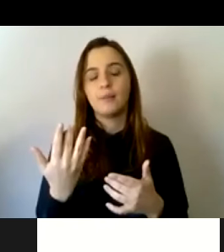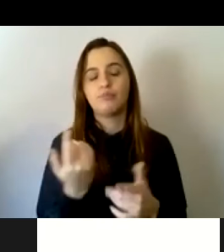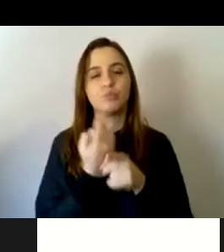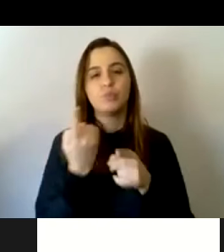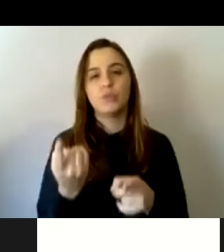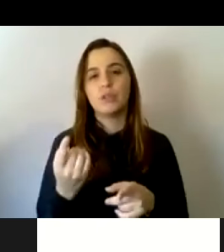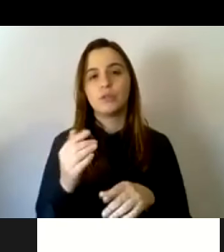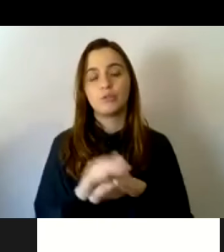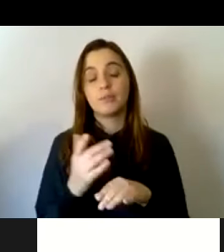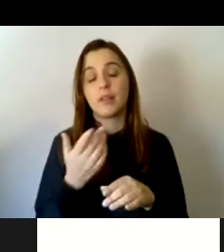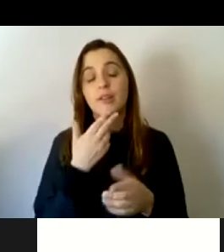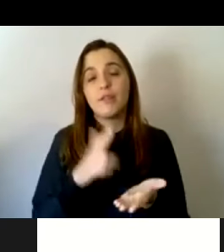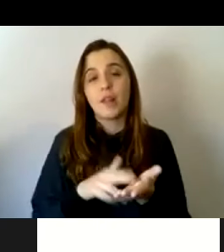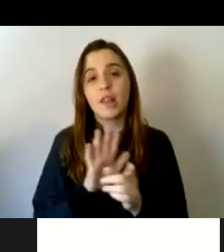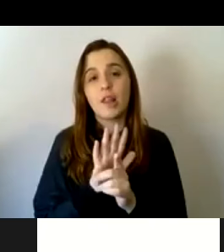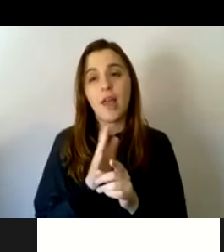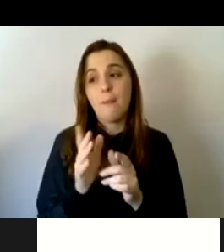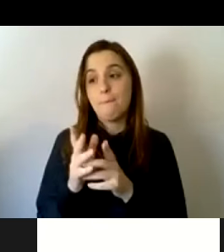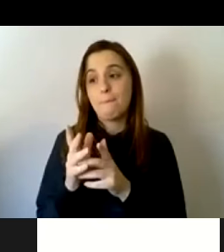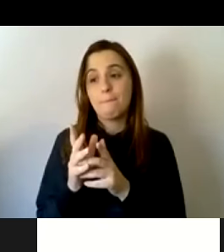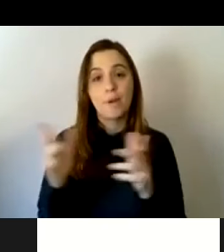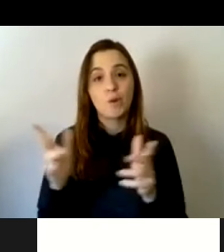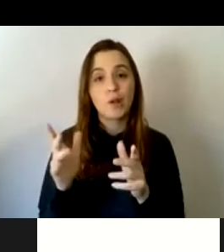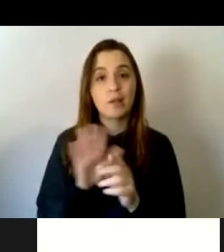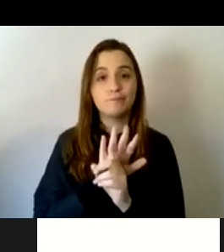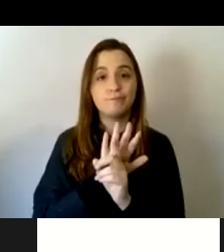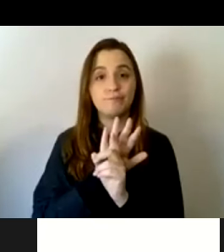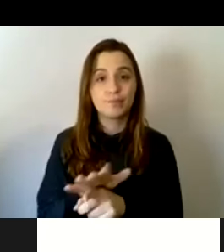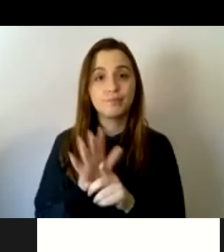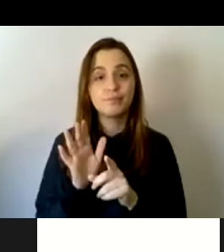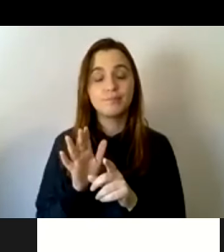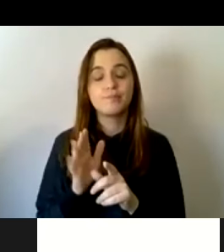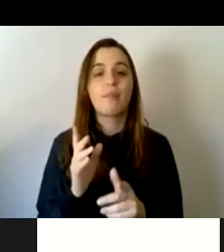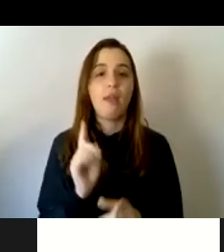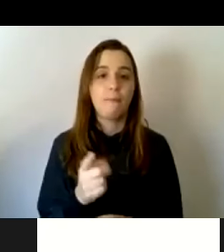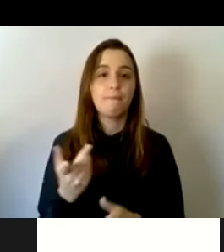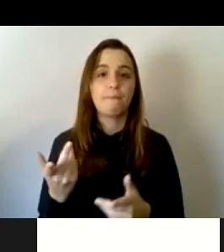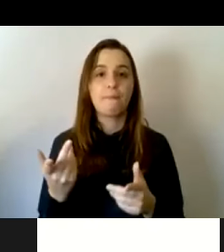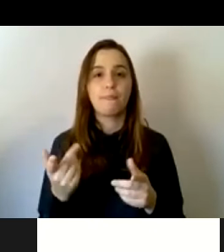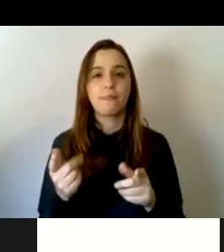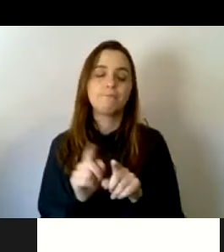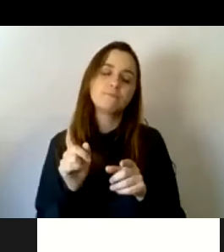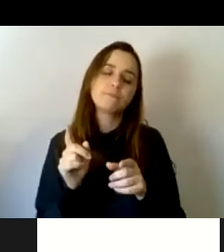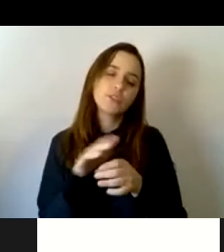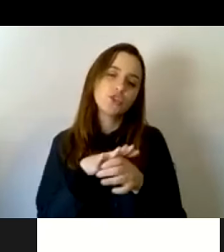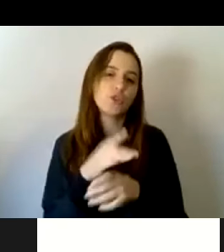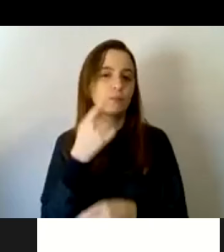discrimination against majorities. So it's a special kind of case.